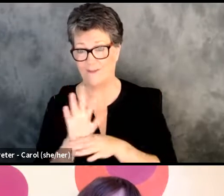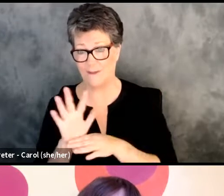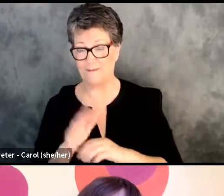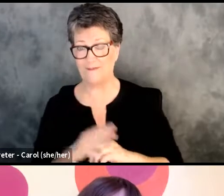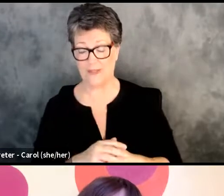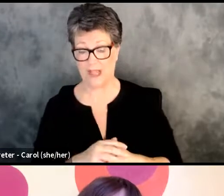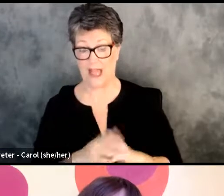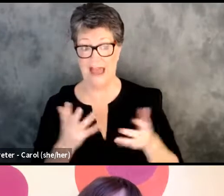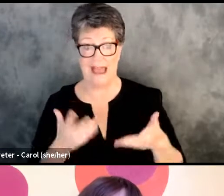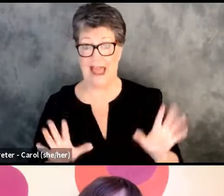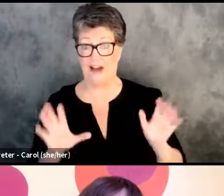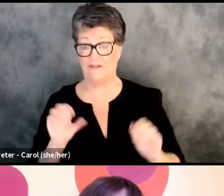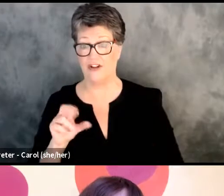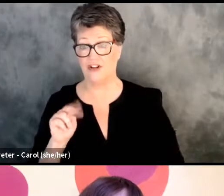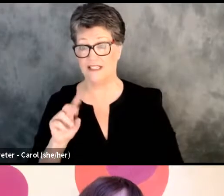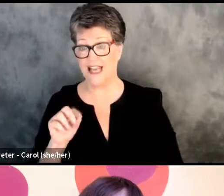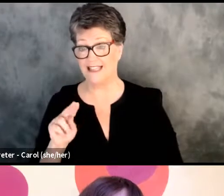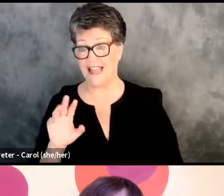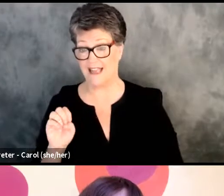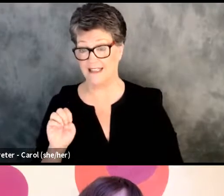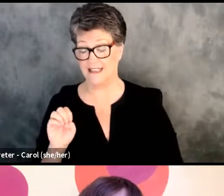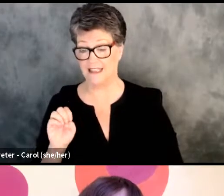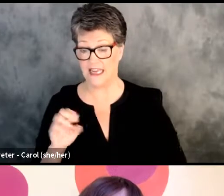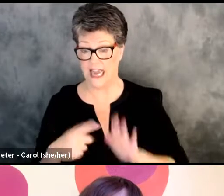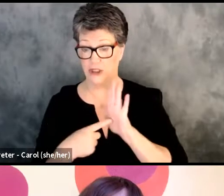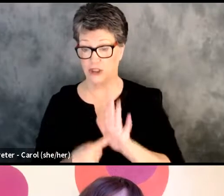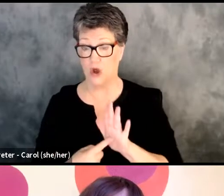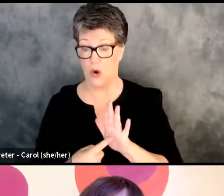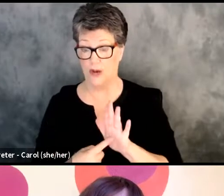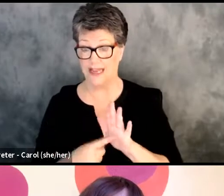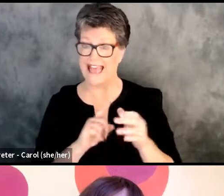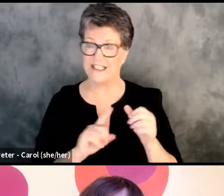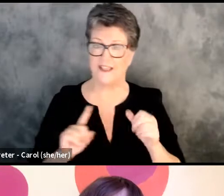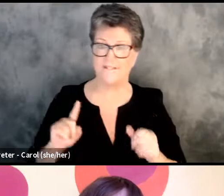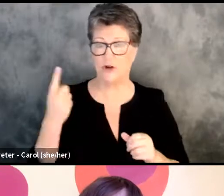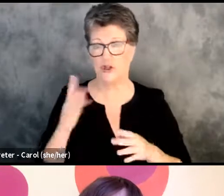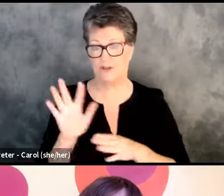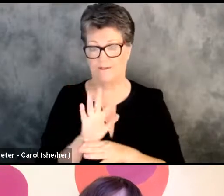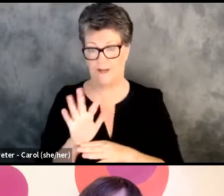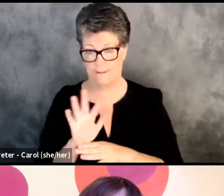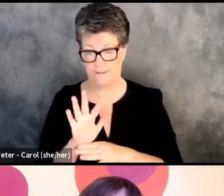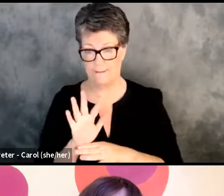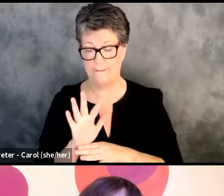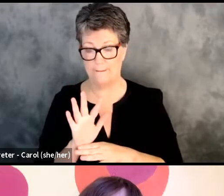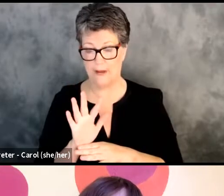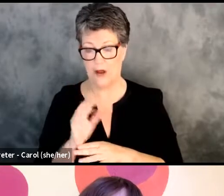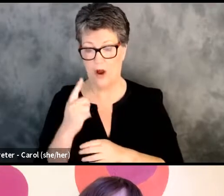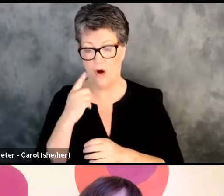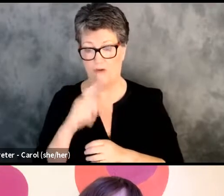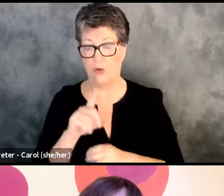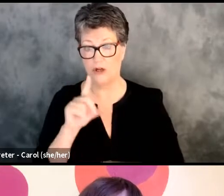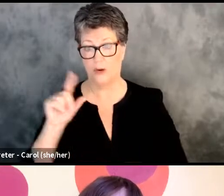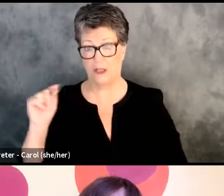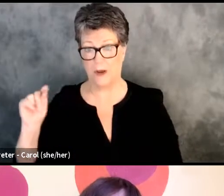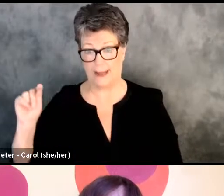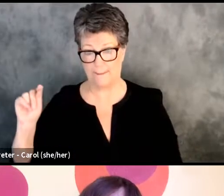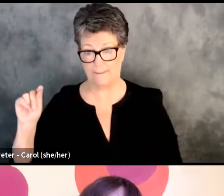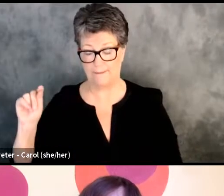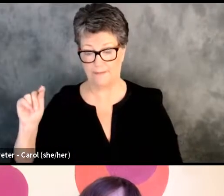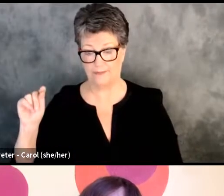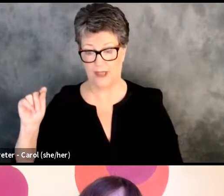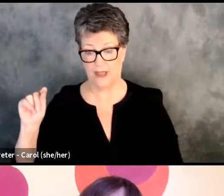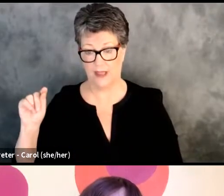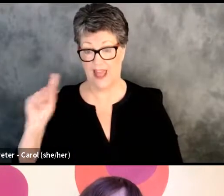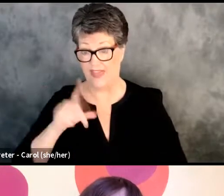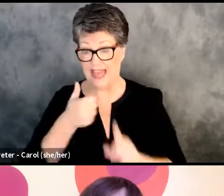so Sundance showed Crip Camp as the first film for 2020. That in